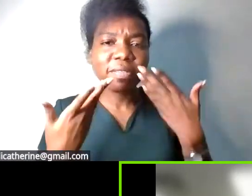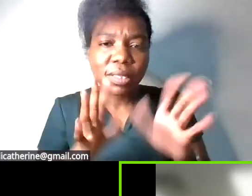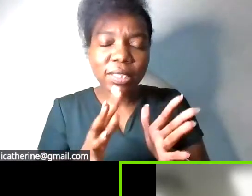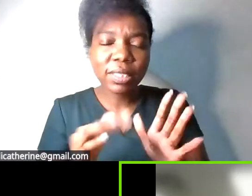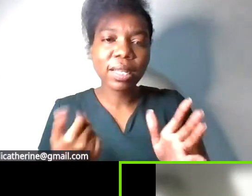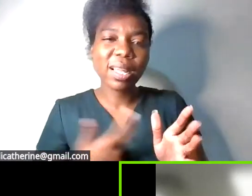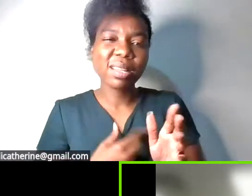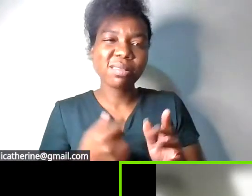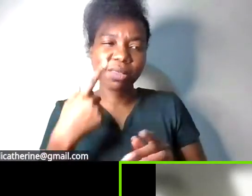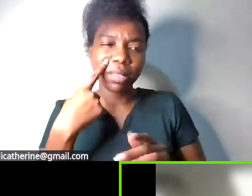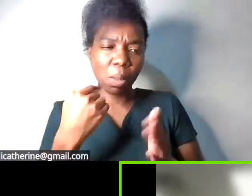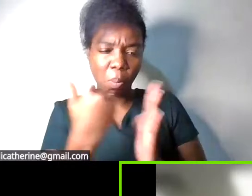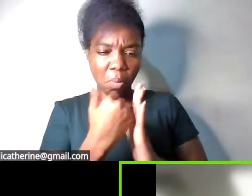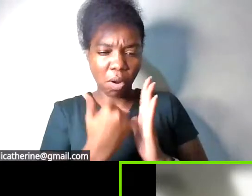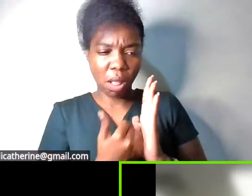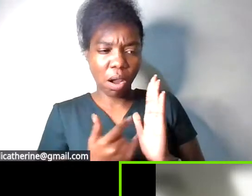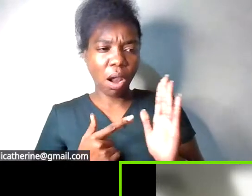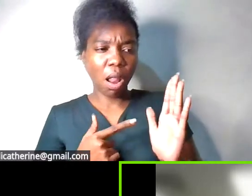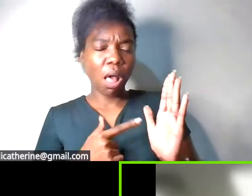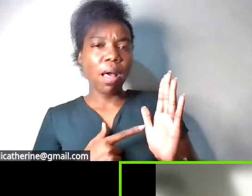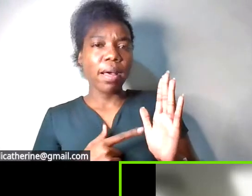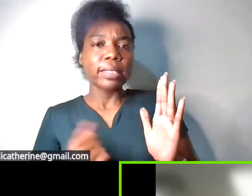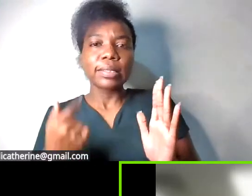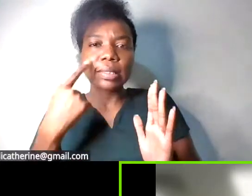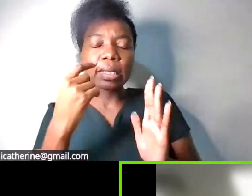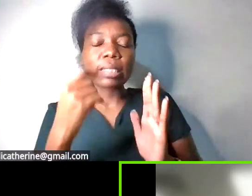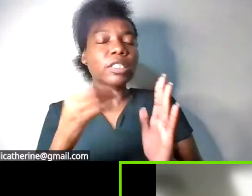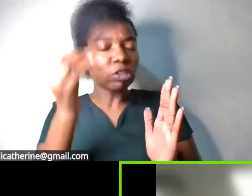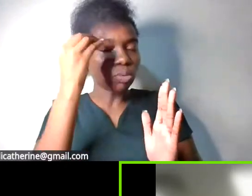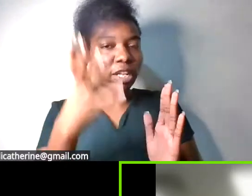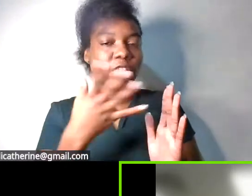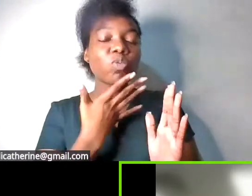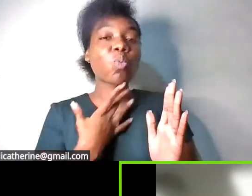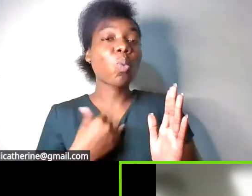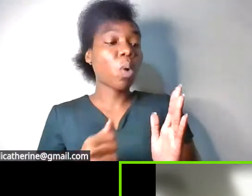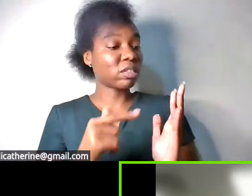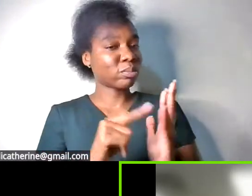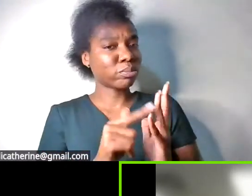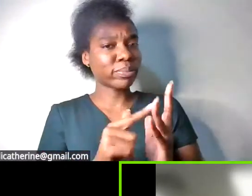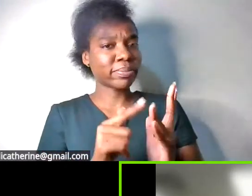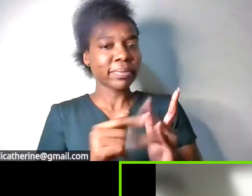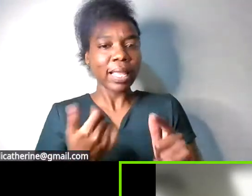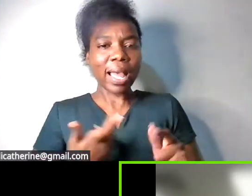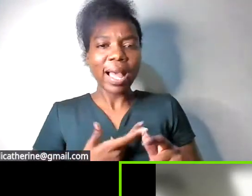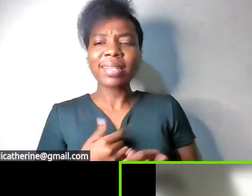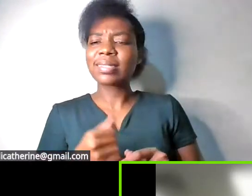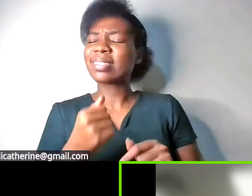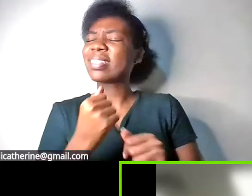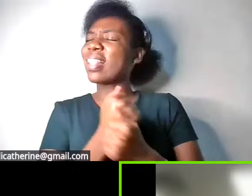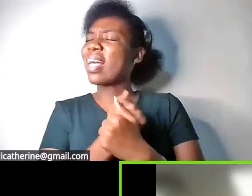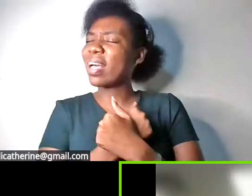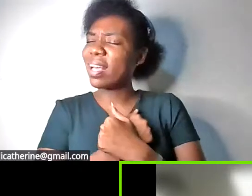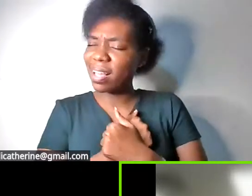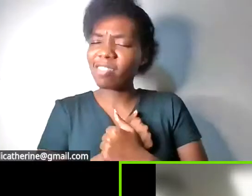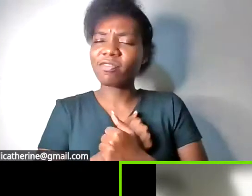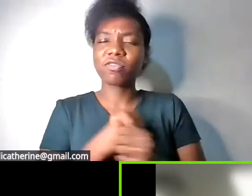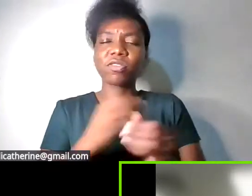to ensure that the students get what they want. We always love providing options for our students. And this is why we